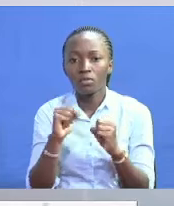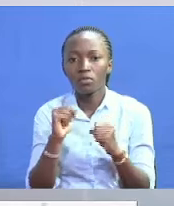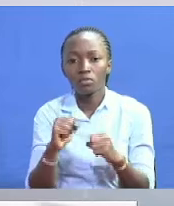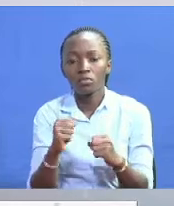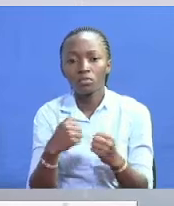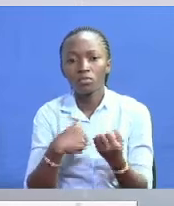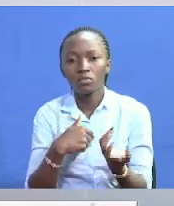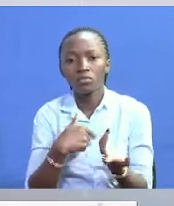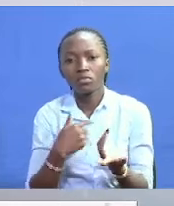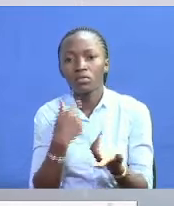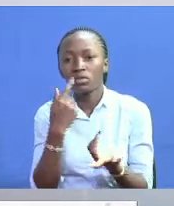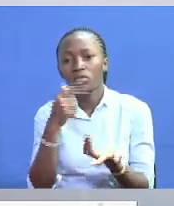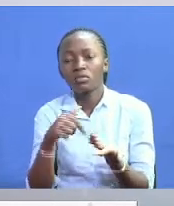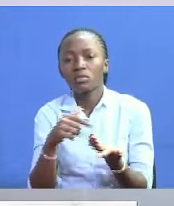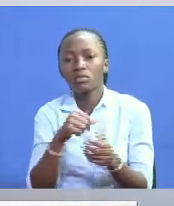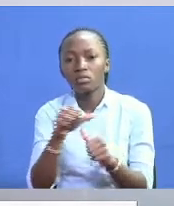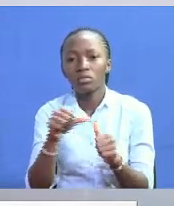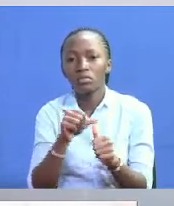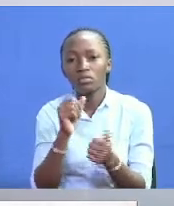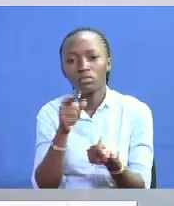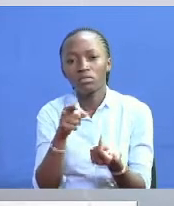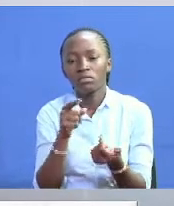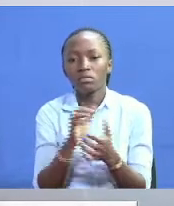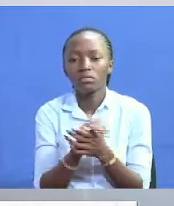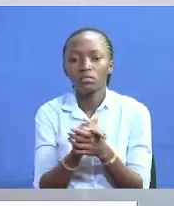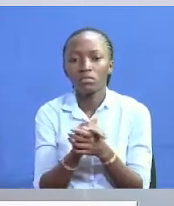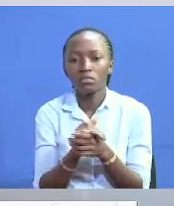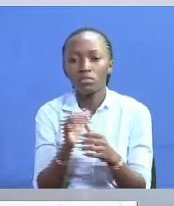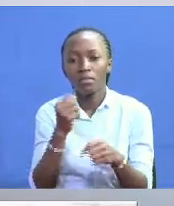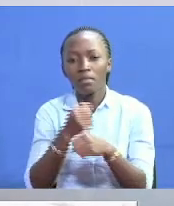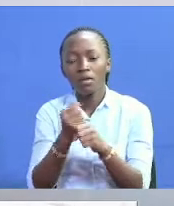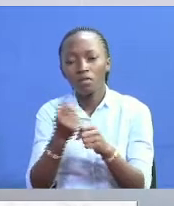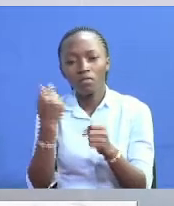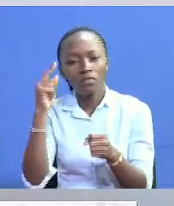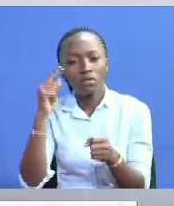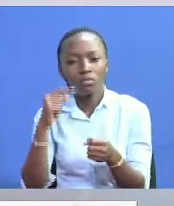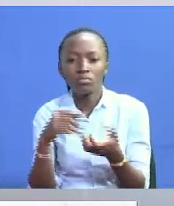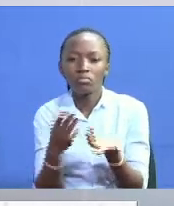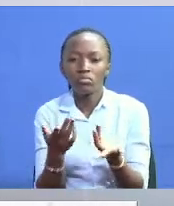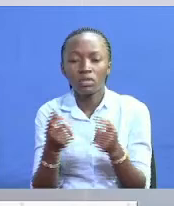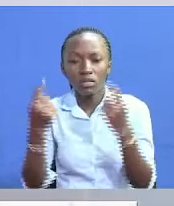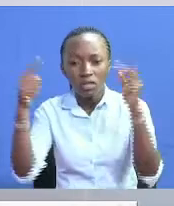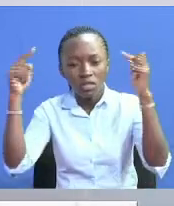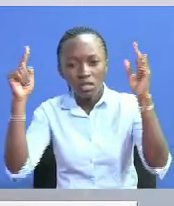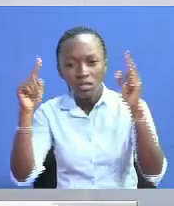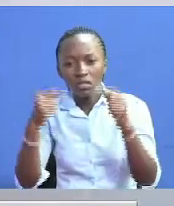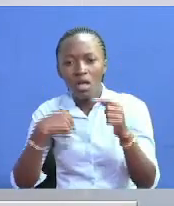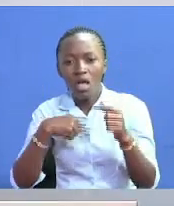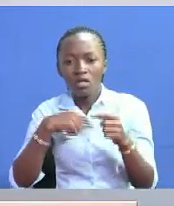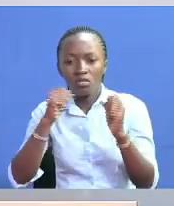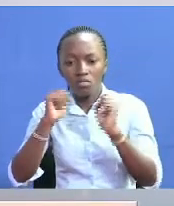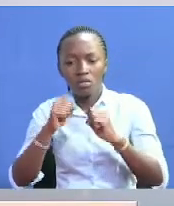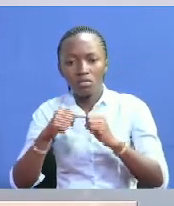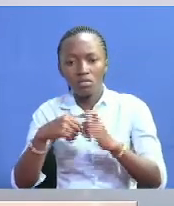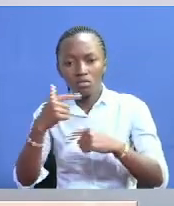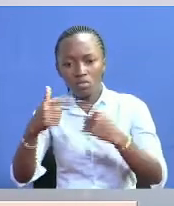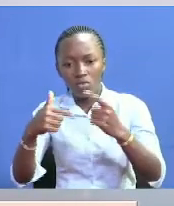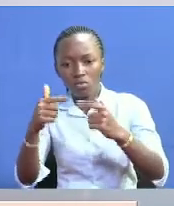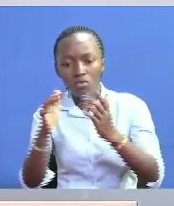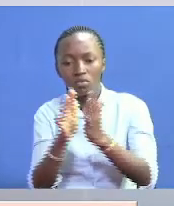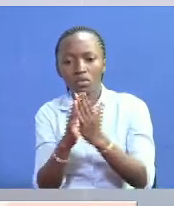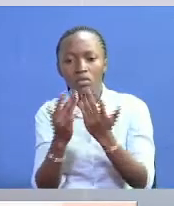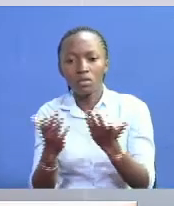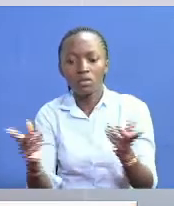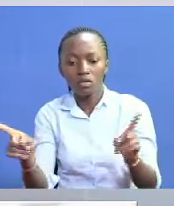this bill? Is it was it meant for posterity? Should we continue with things the way they are in this bill, or